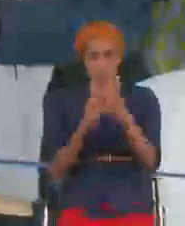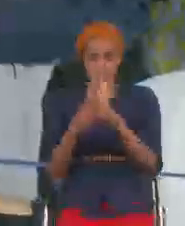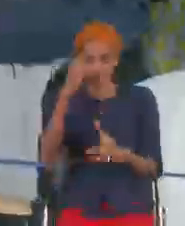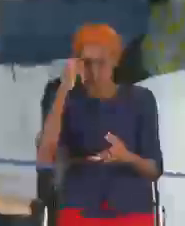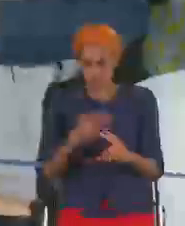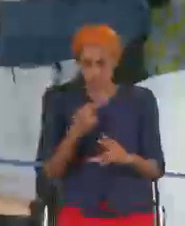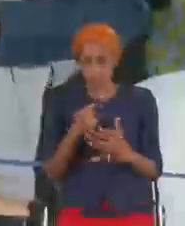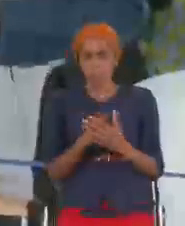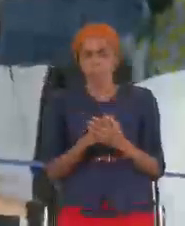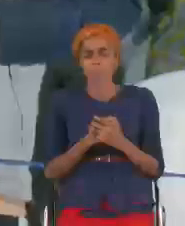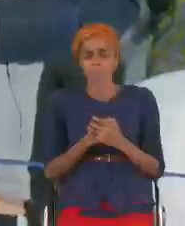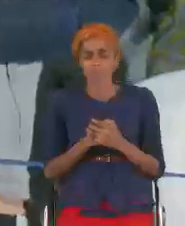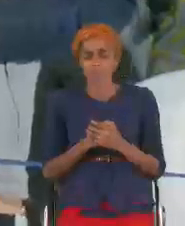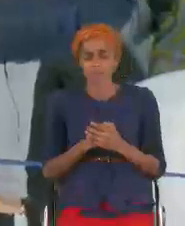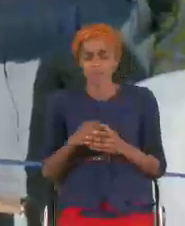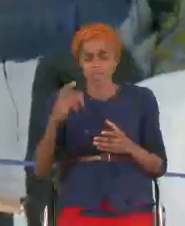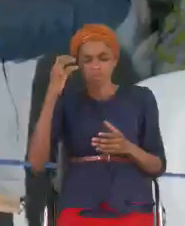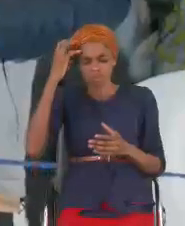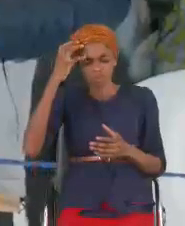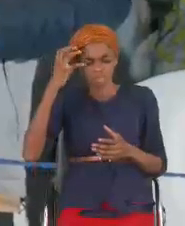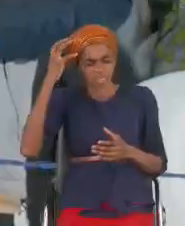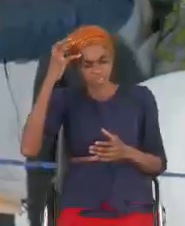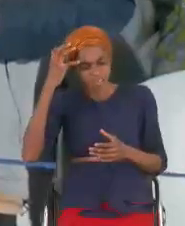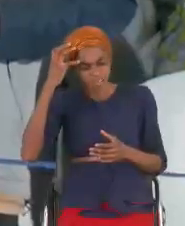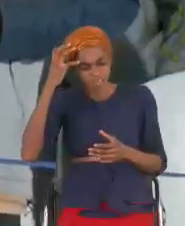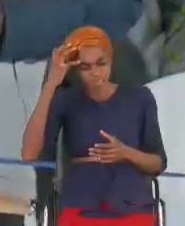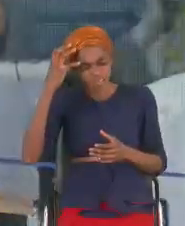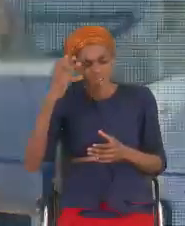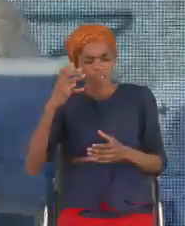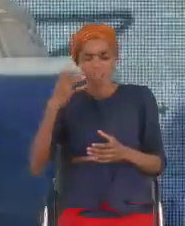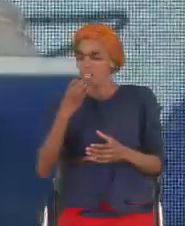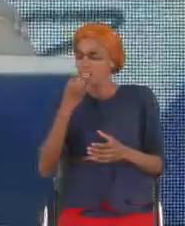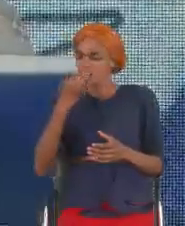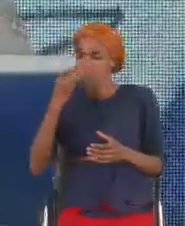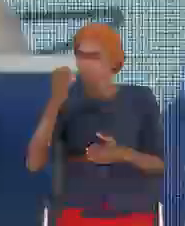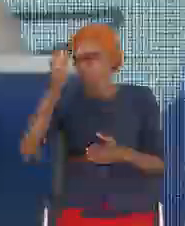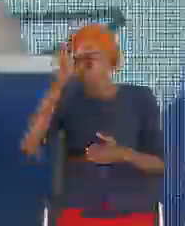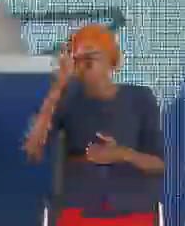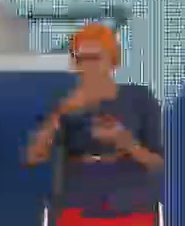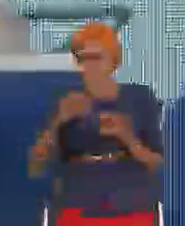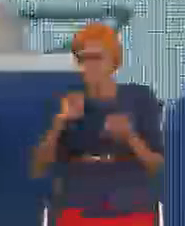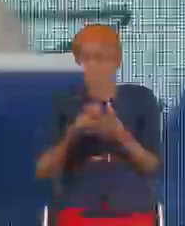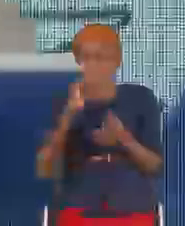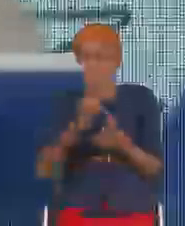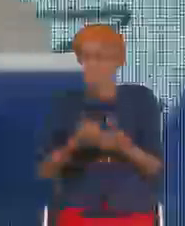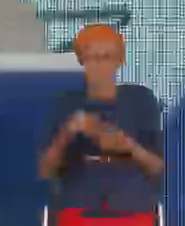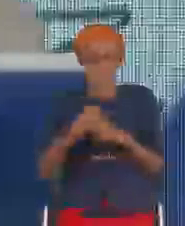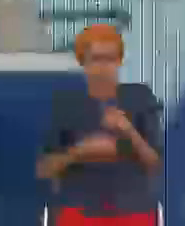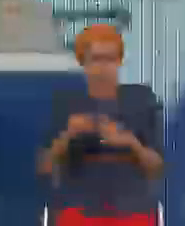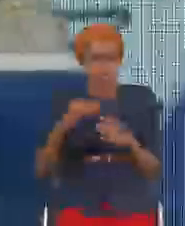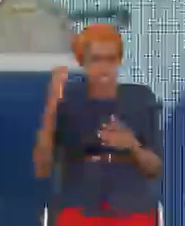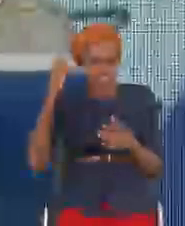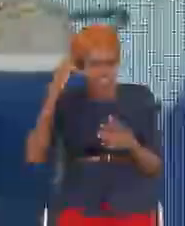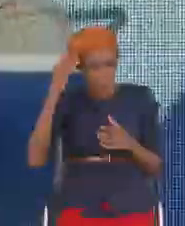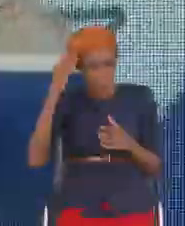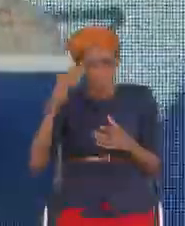name. Insanity, madness, evil spirit tormenting the brain or the head, come out